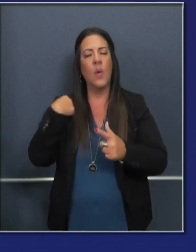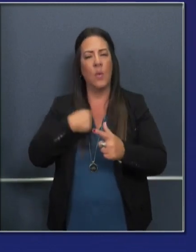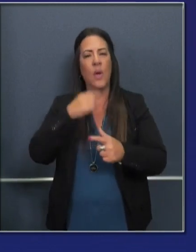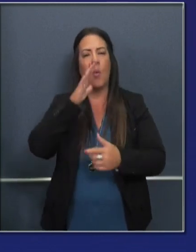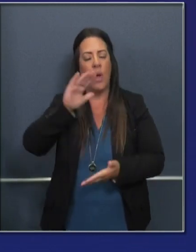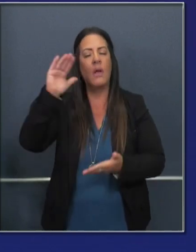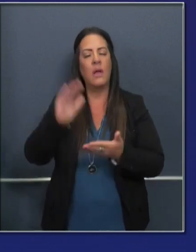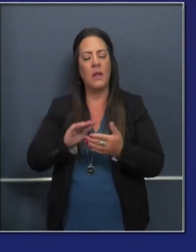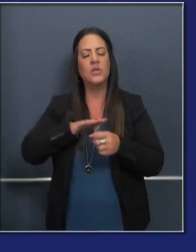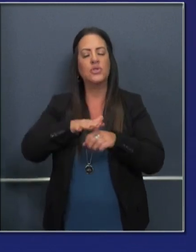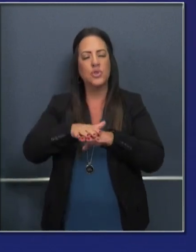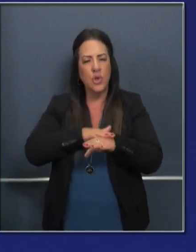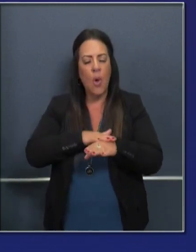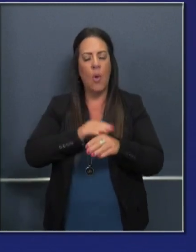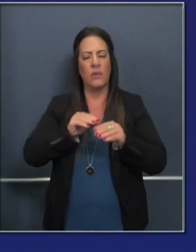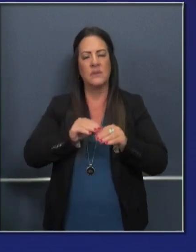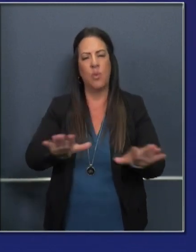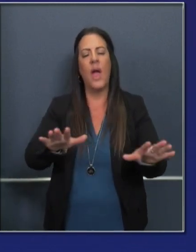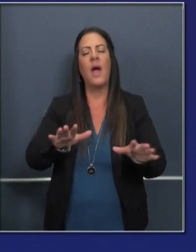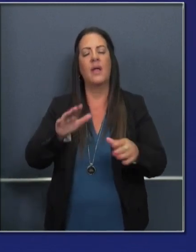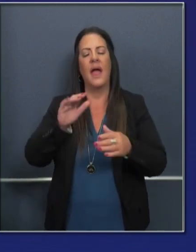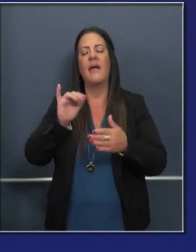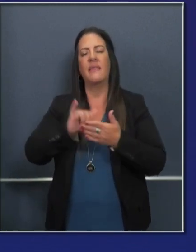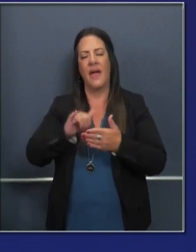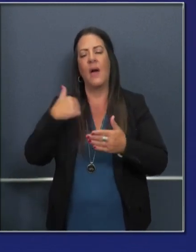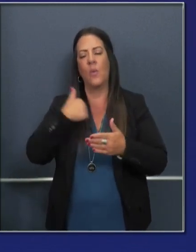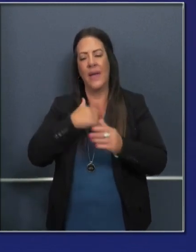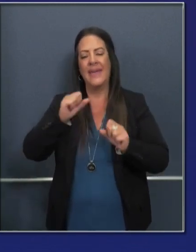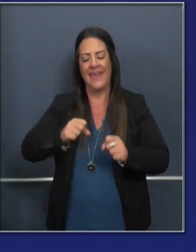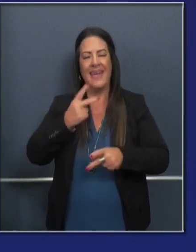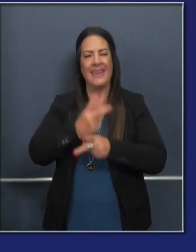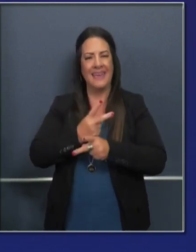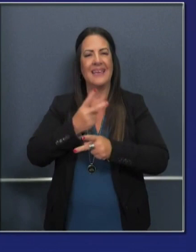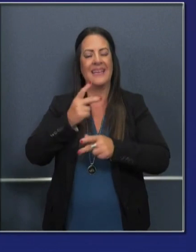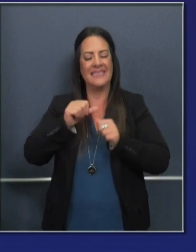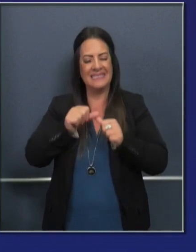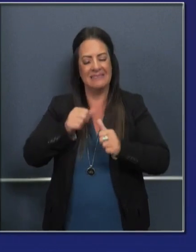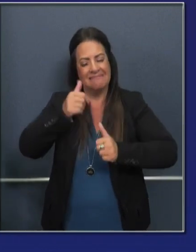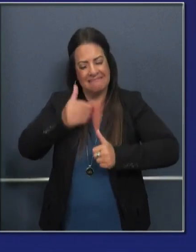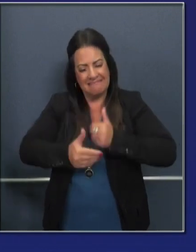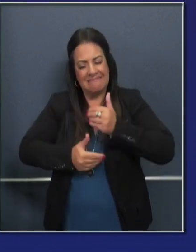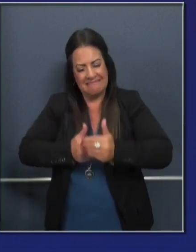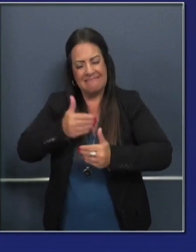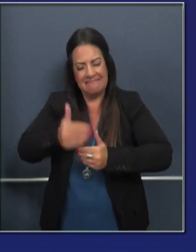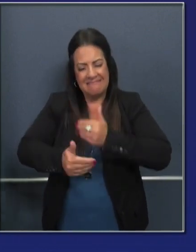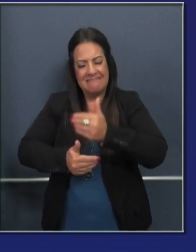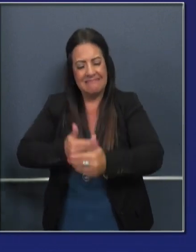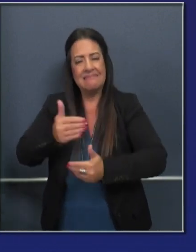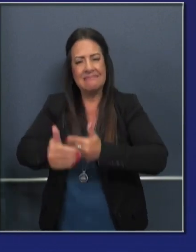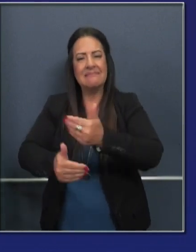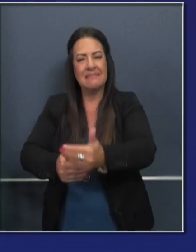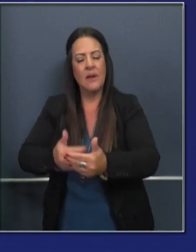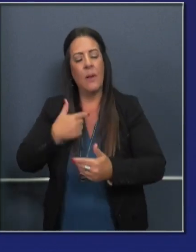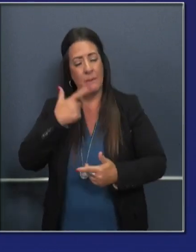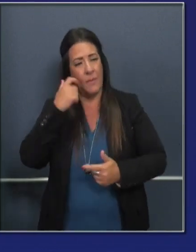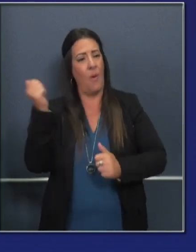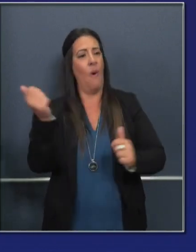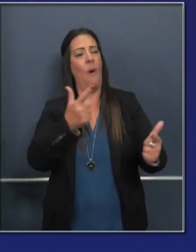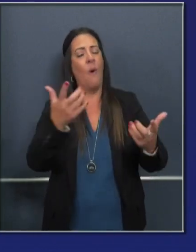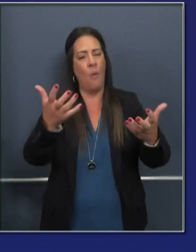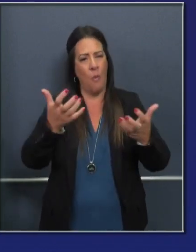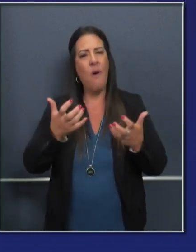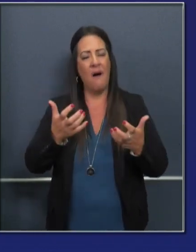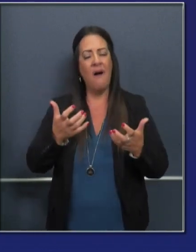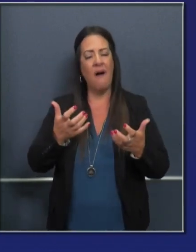forward in a much more responsible way, ultimately to get to that place we all look forward to, and that